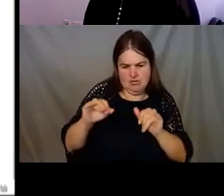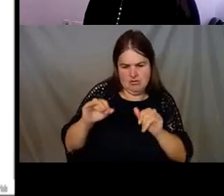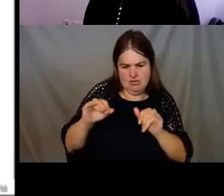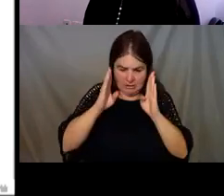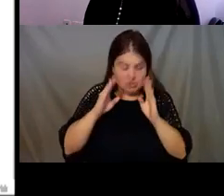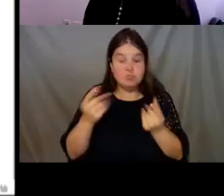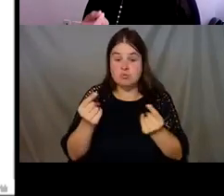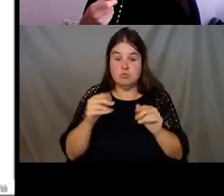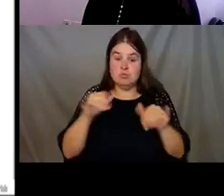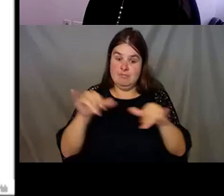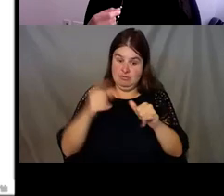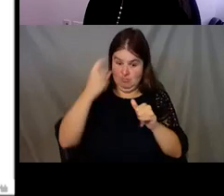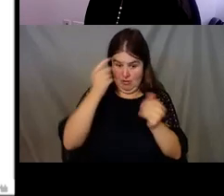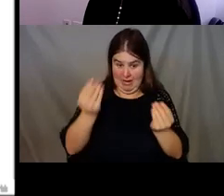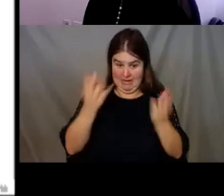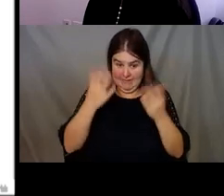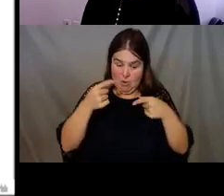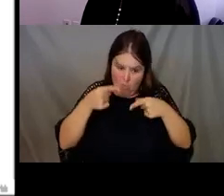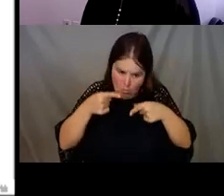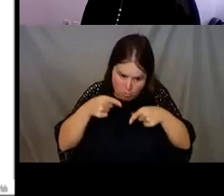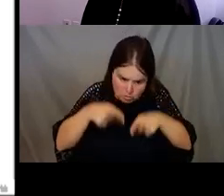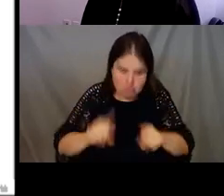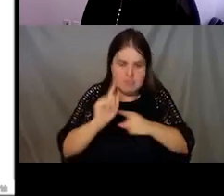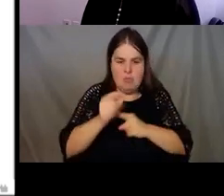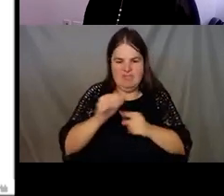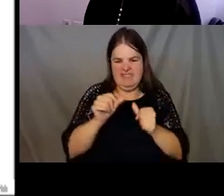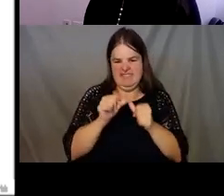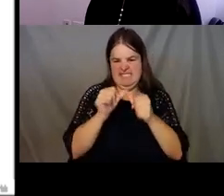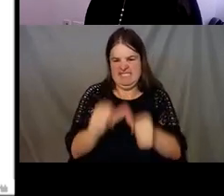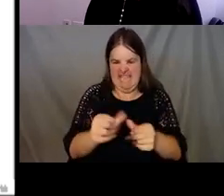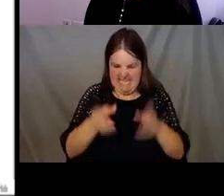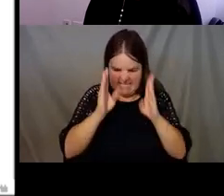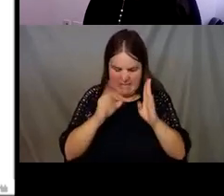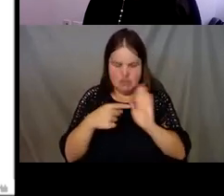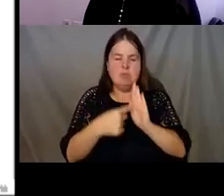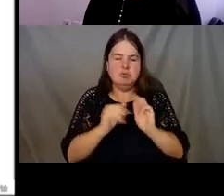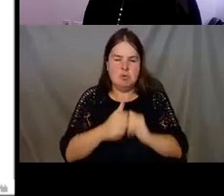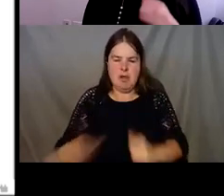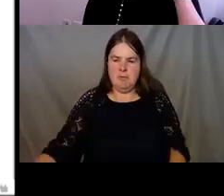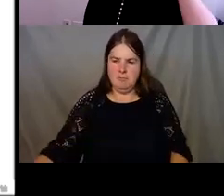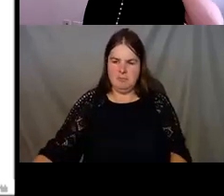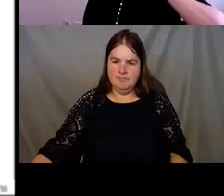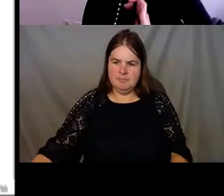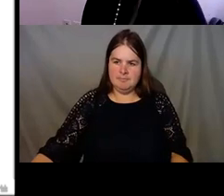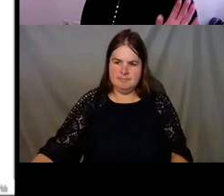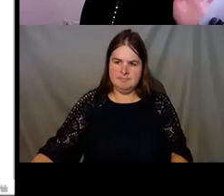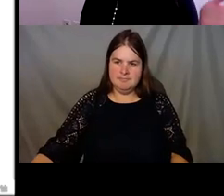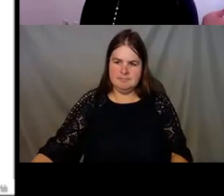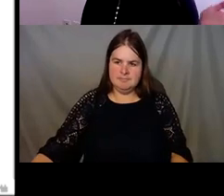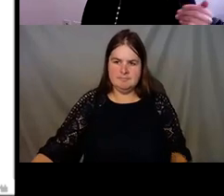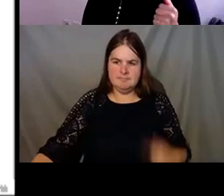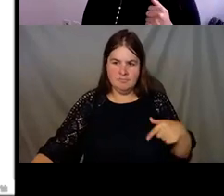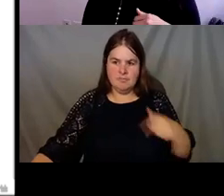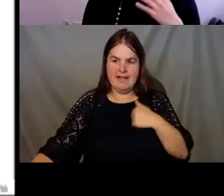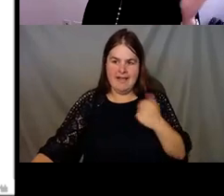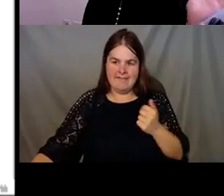brain activity only during moments of sustained attention. So I'm going to show you how we did that. So we have a